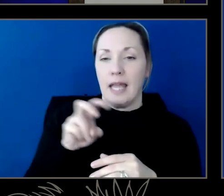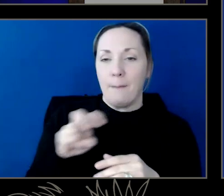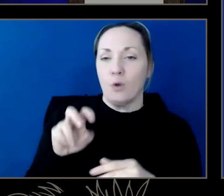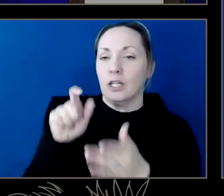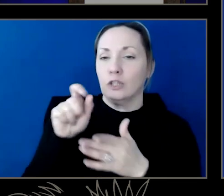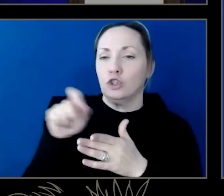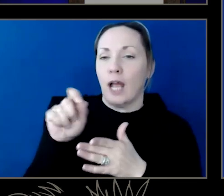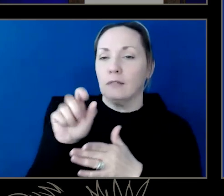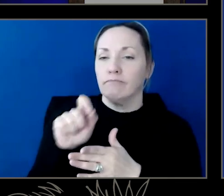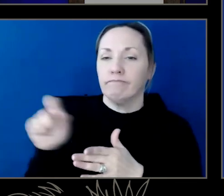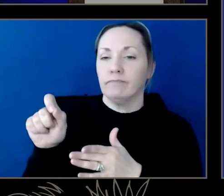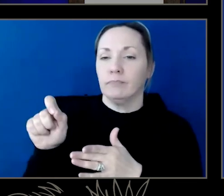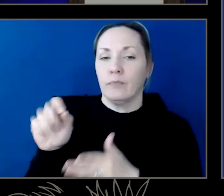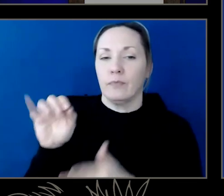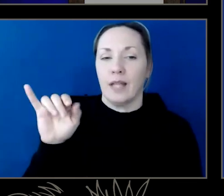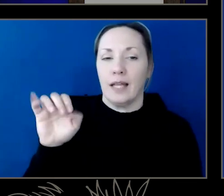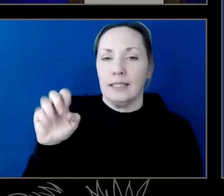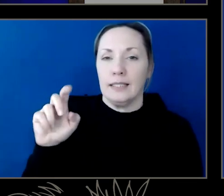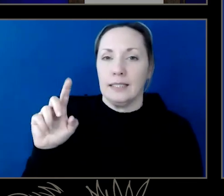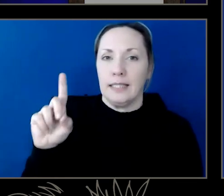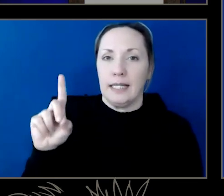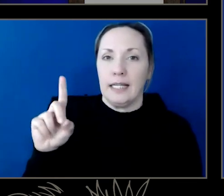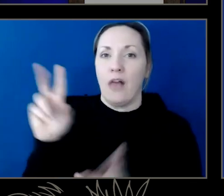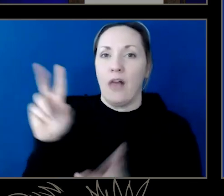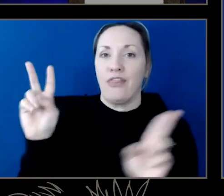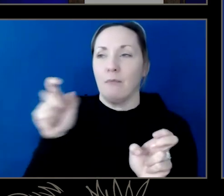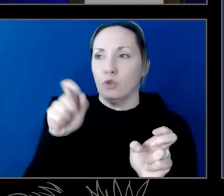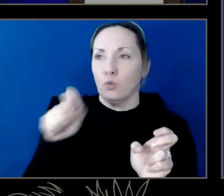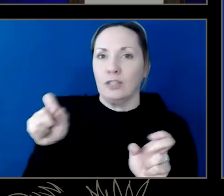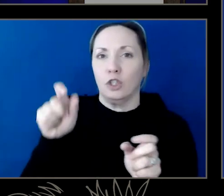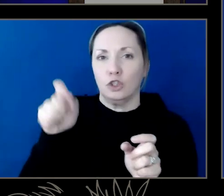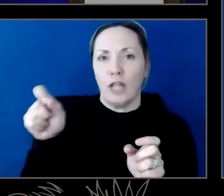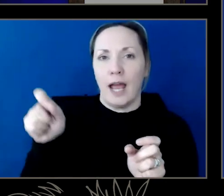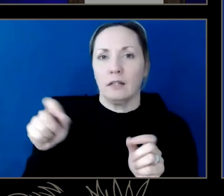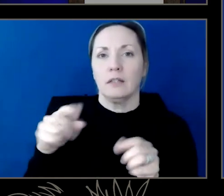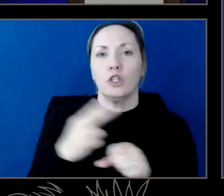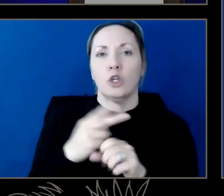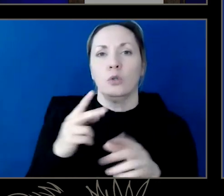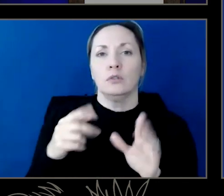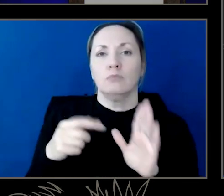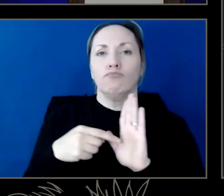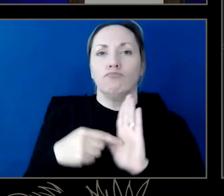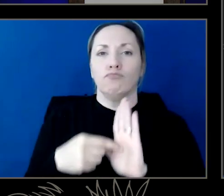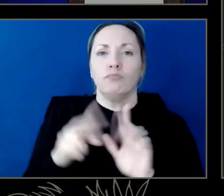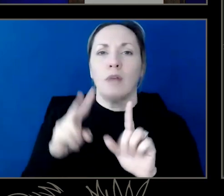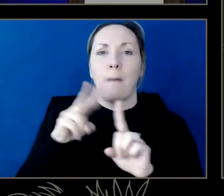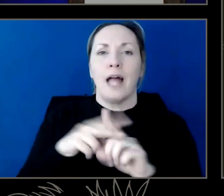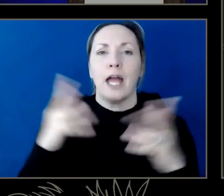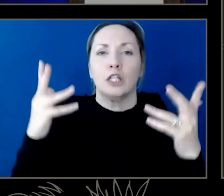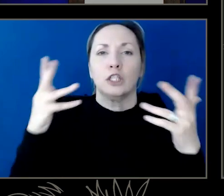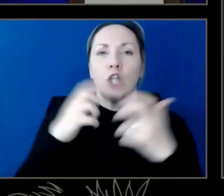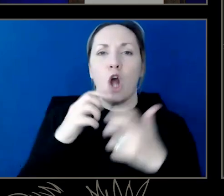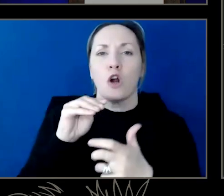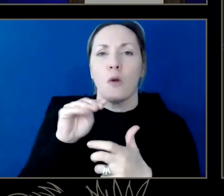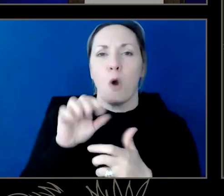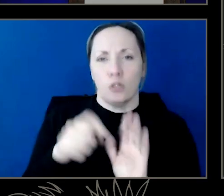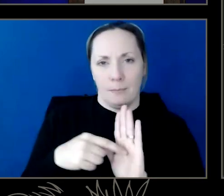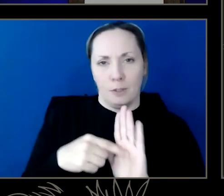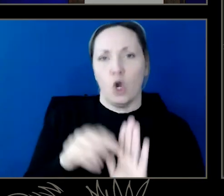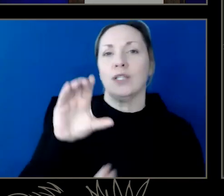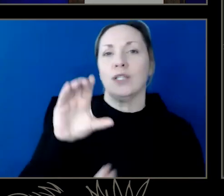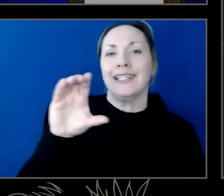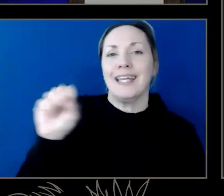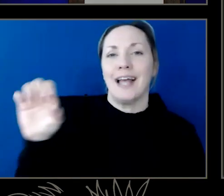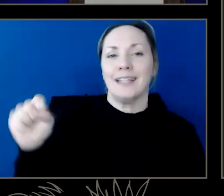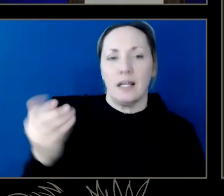checkbox with the ID of theme switcher that is checked, apply the dark mode styling. So now let's go back to our CSS here. Is